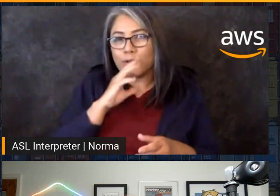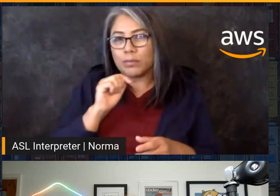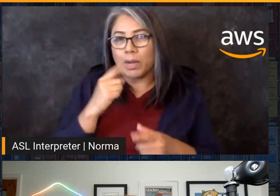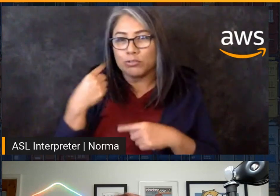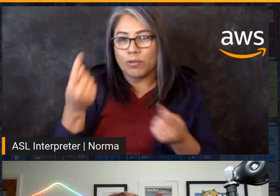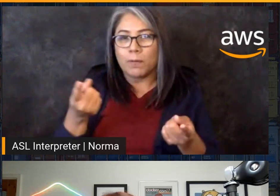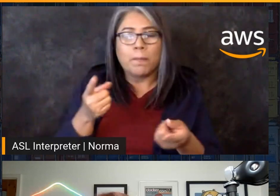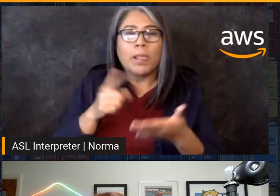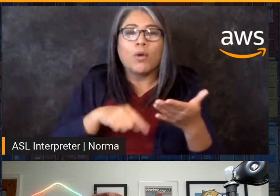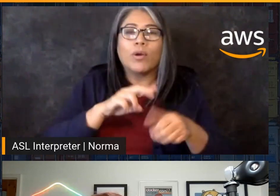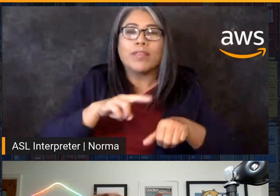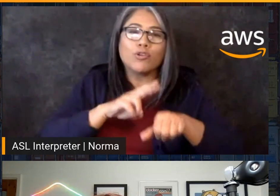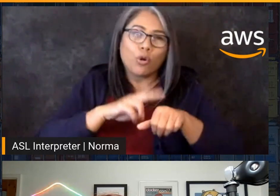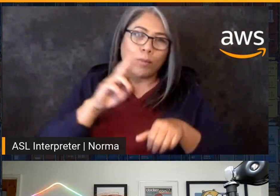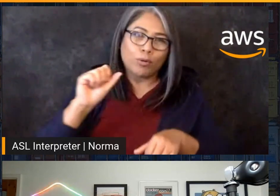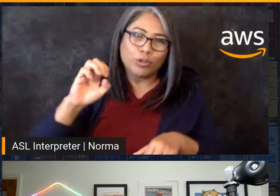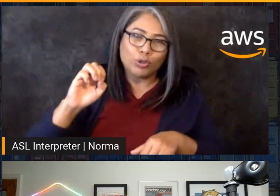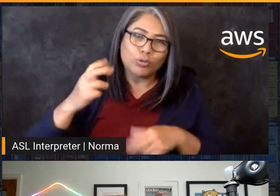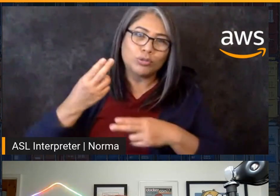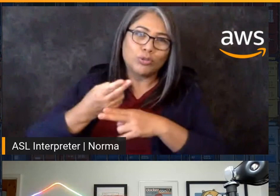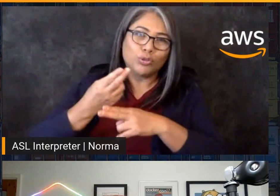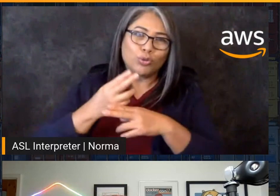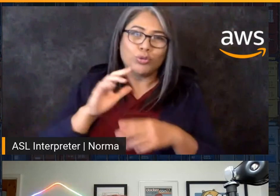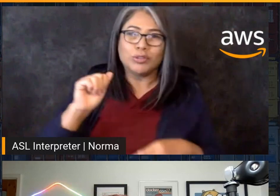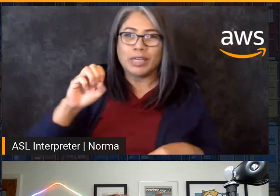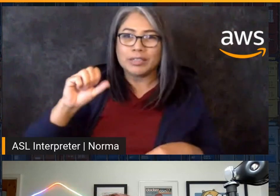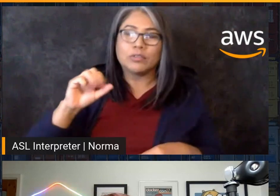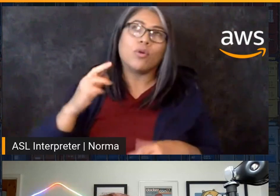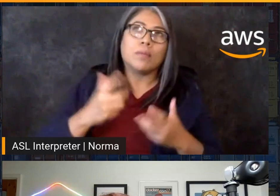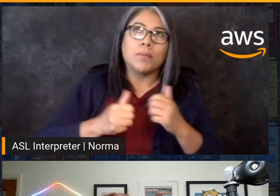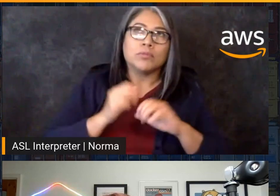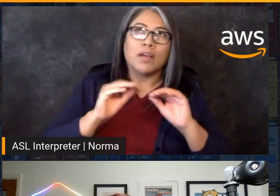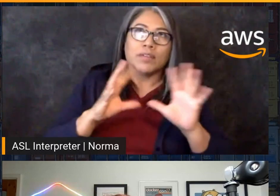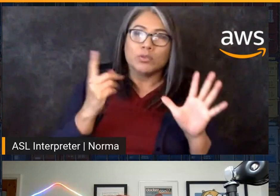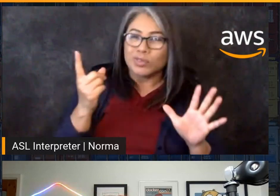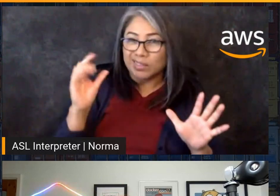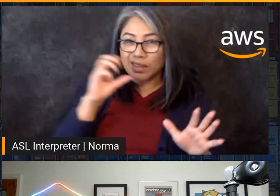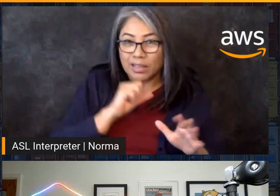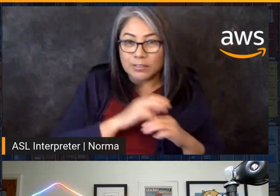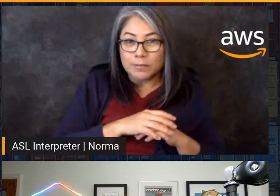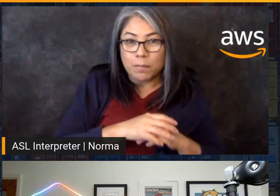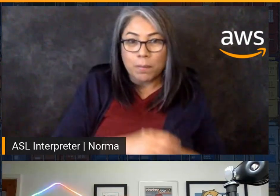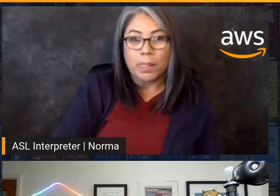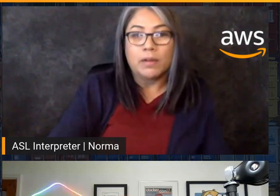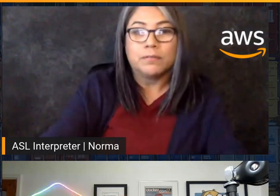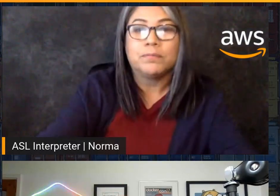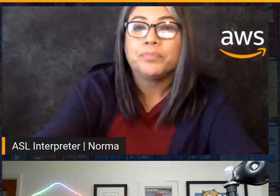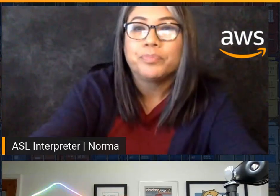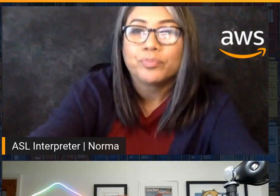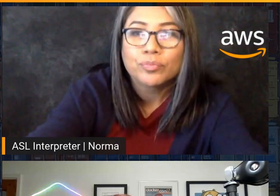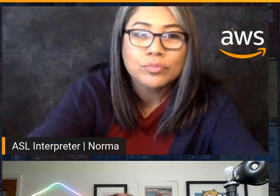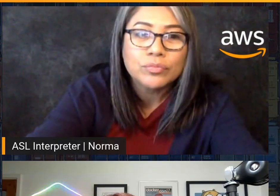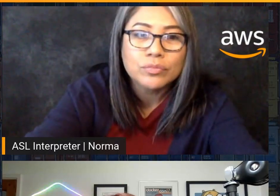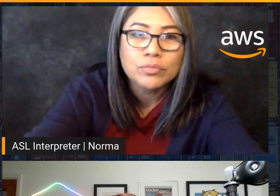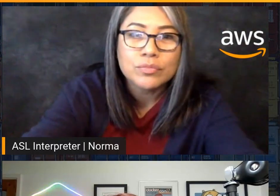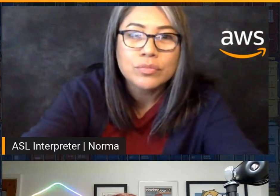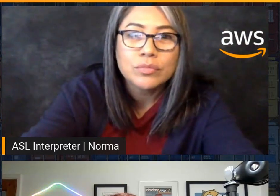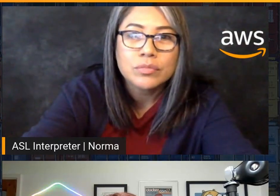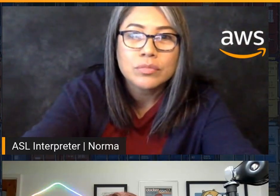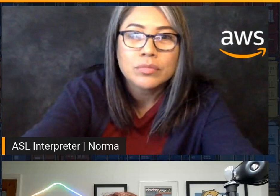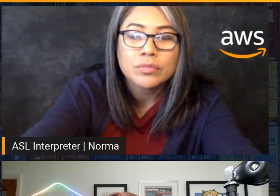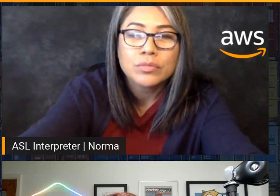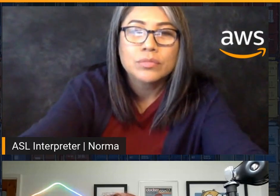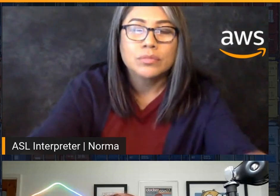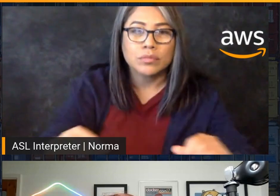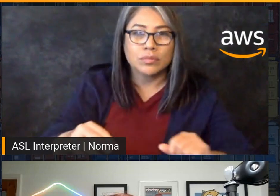are the normal use cases that you're seeing, or the most obvious ones, I guess? Yeah, I think that I think the